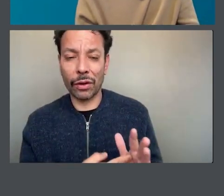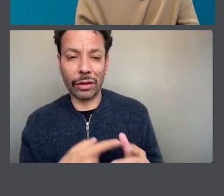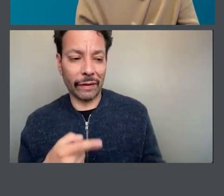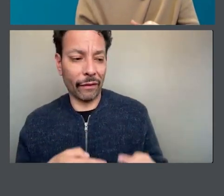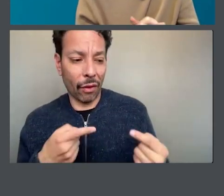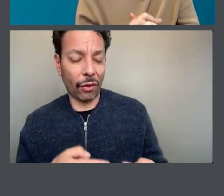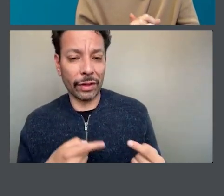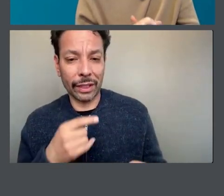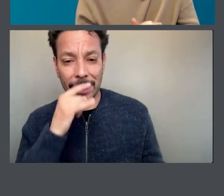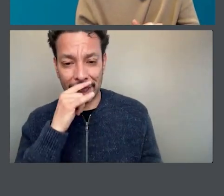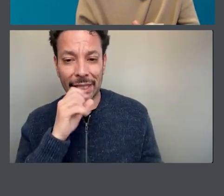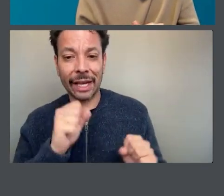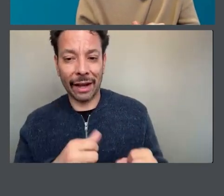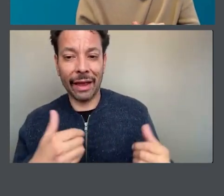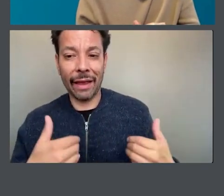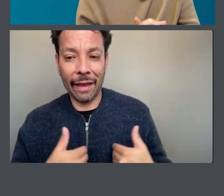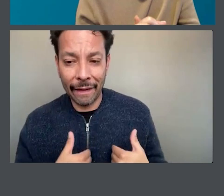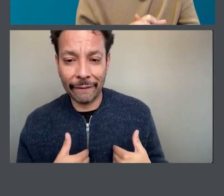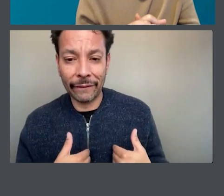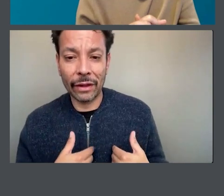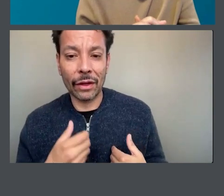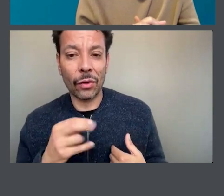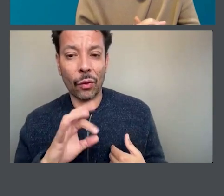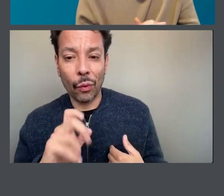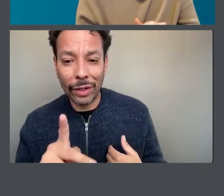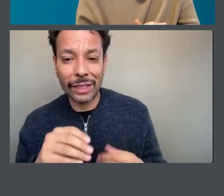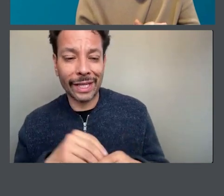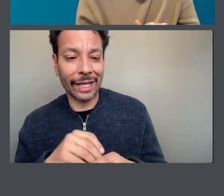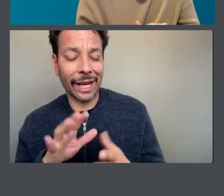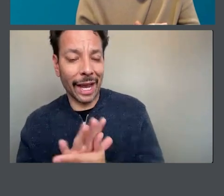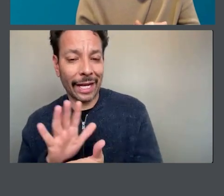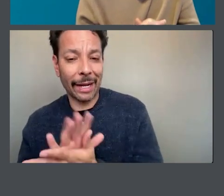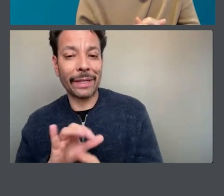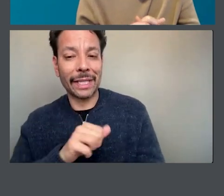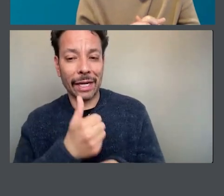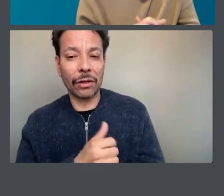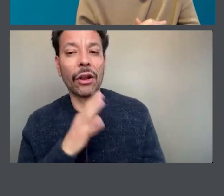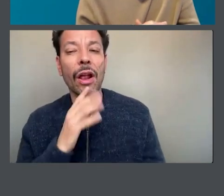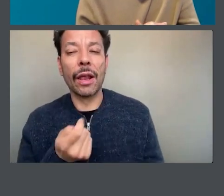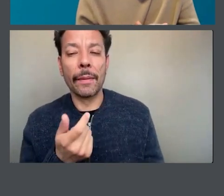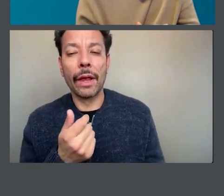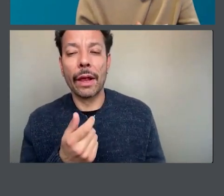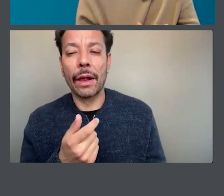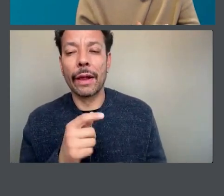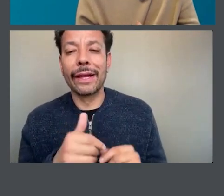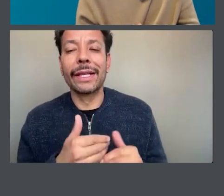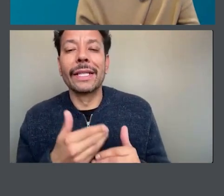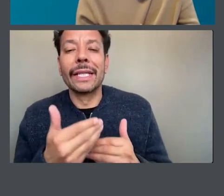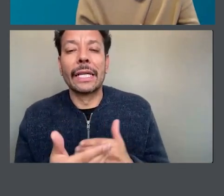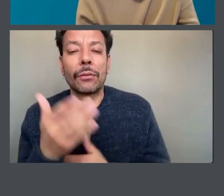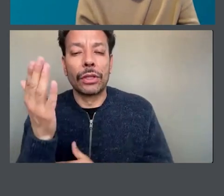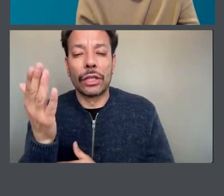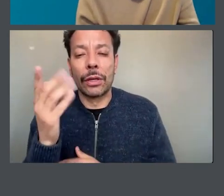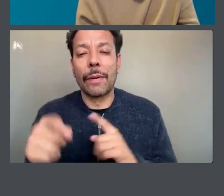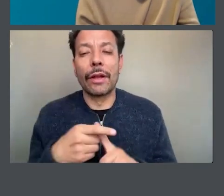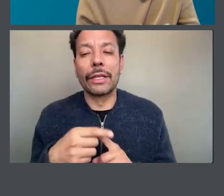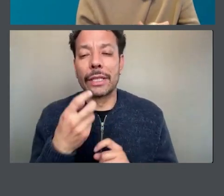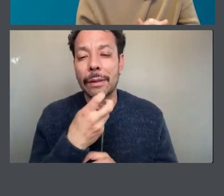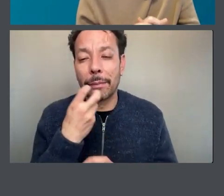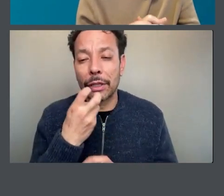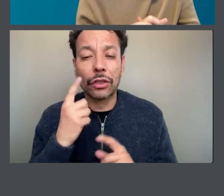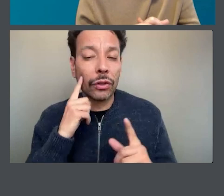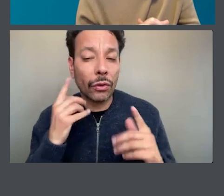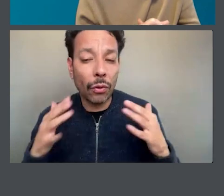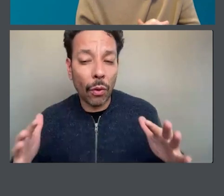the difficulties that kids can have, the risks that they have in academic settings. We will talk a little bit in the next presentation about speech and